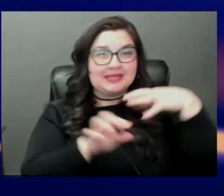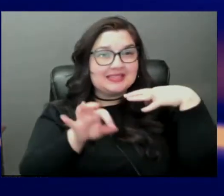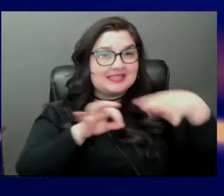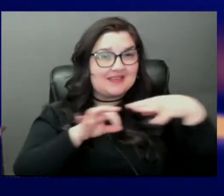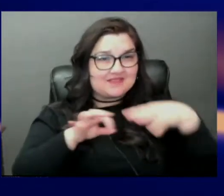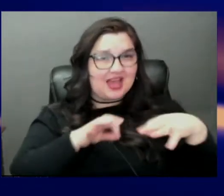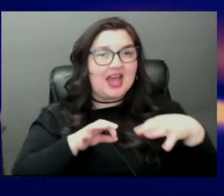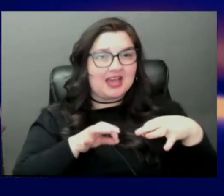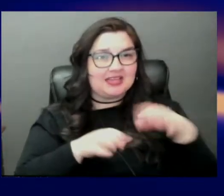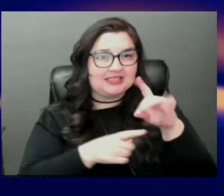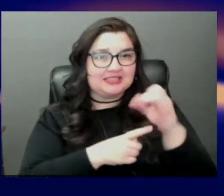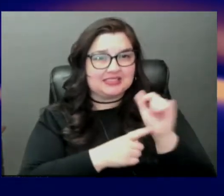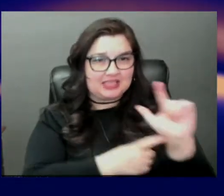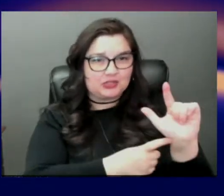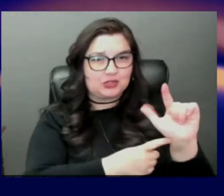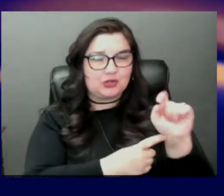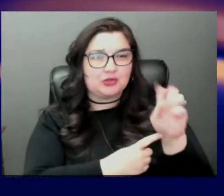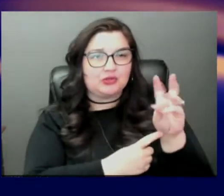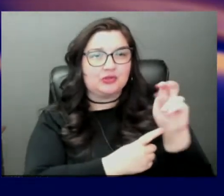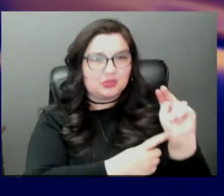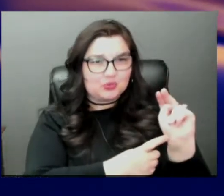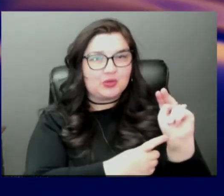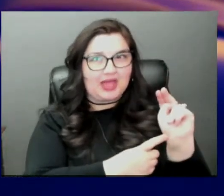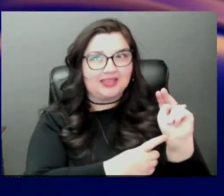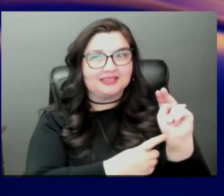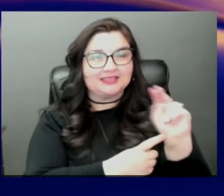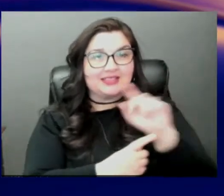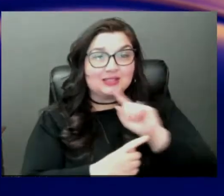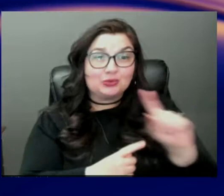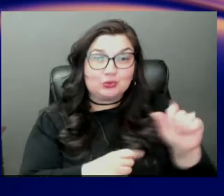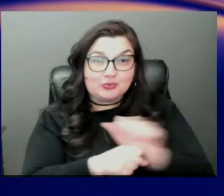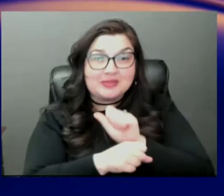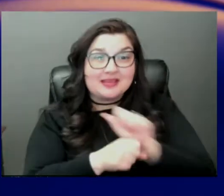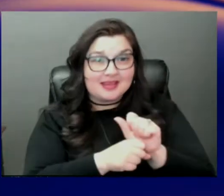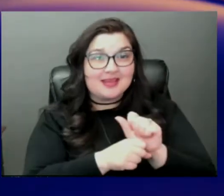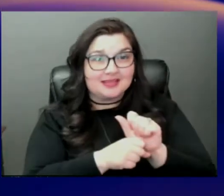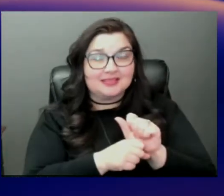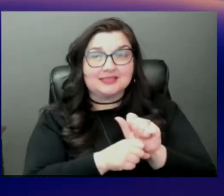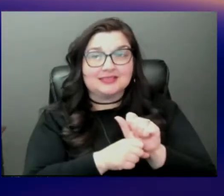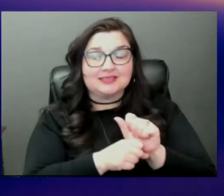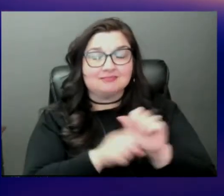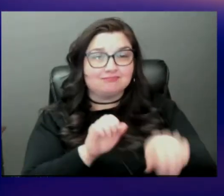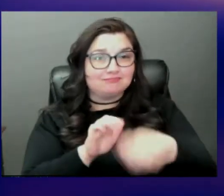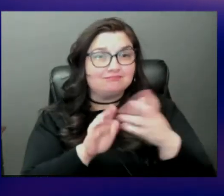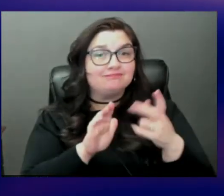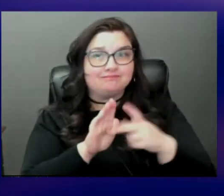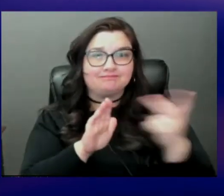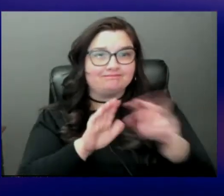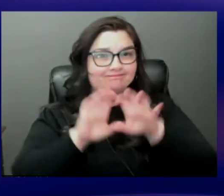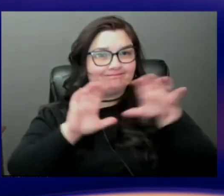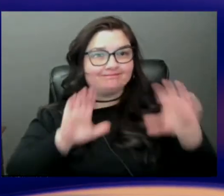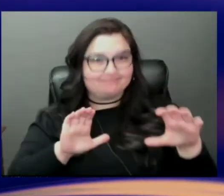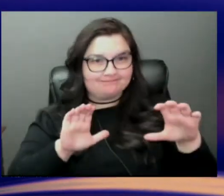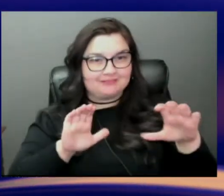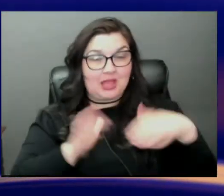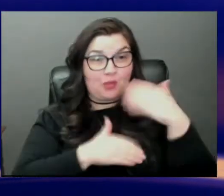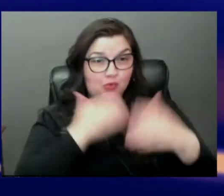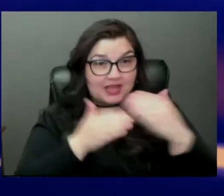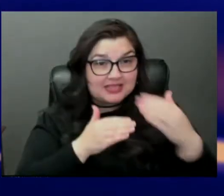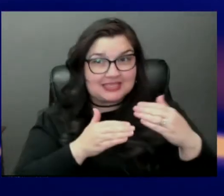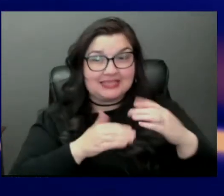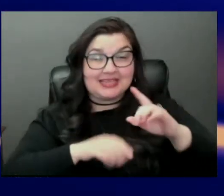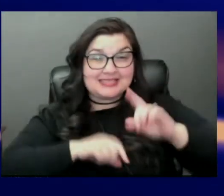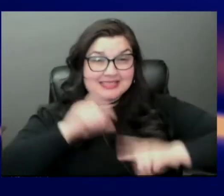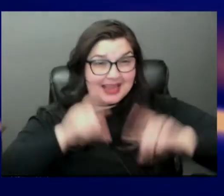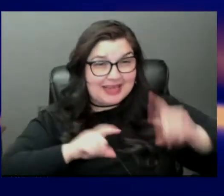as a living digital representation of a physical object or a process that's dynamically updated with data,